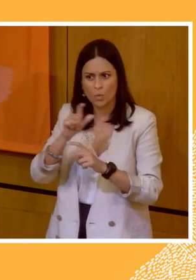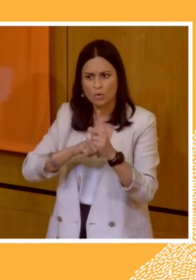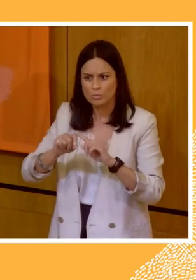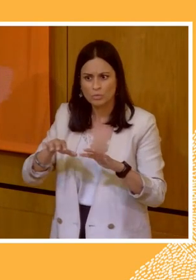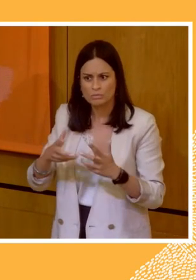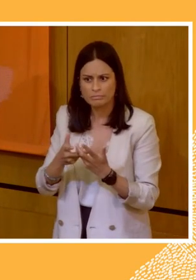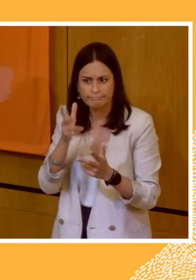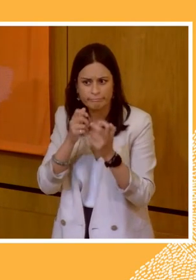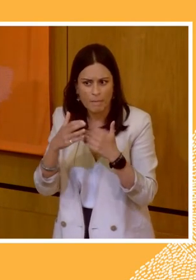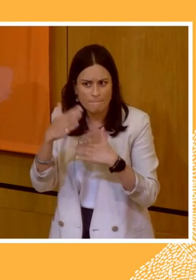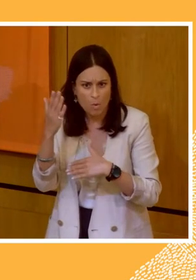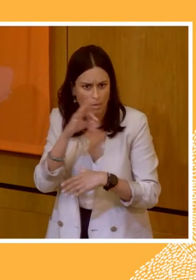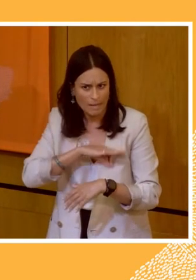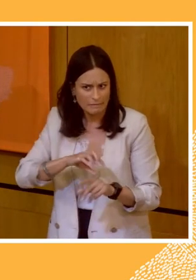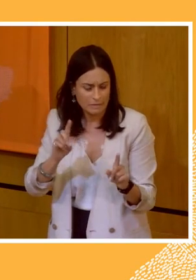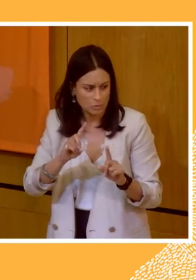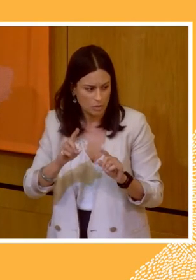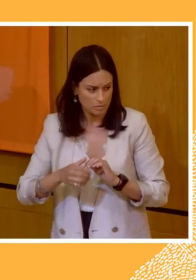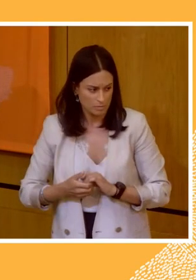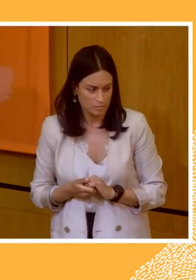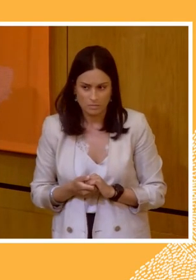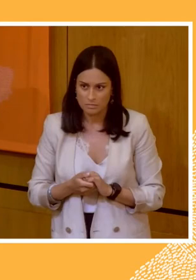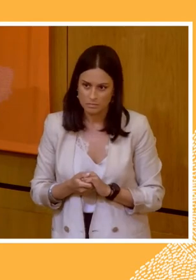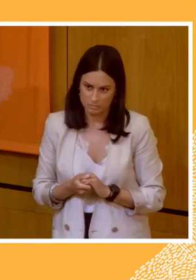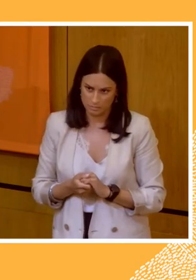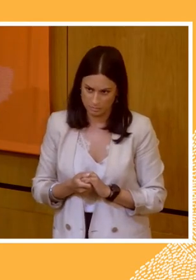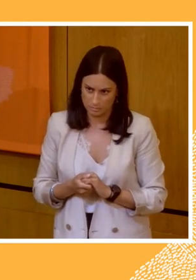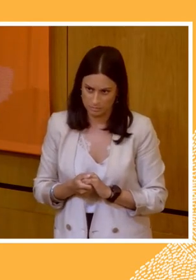just hear more. What action, sorry?